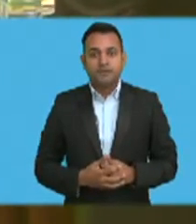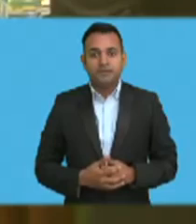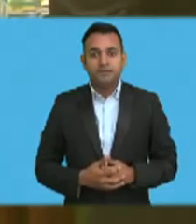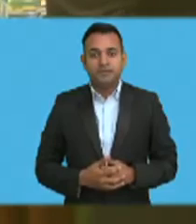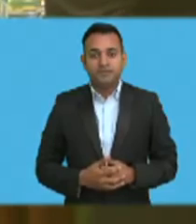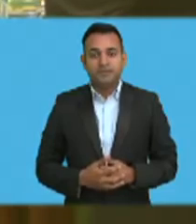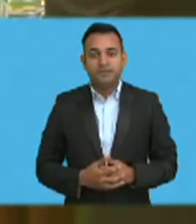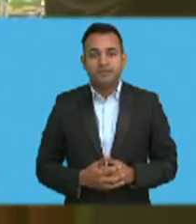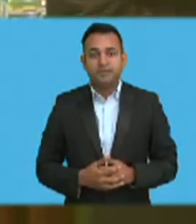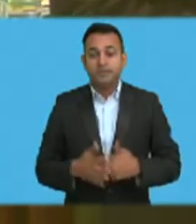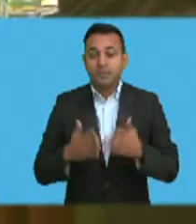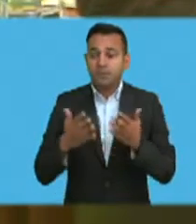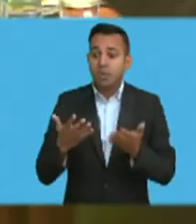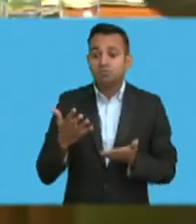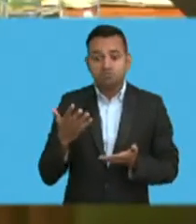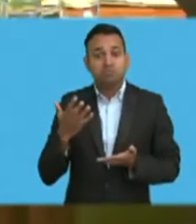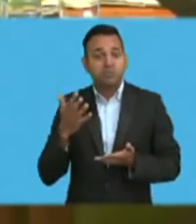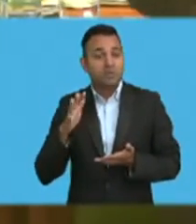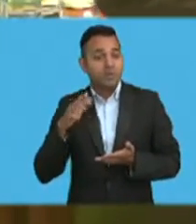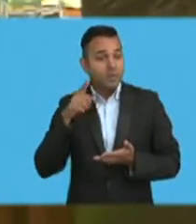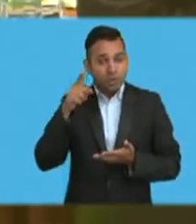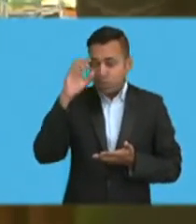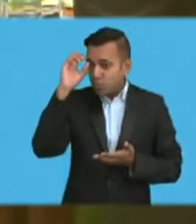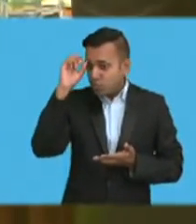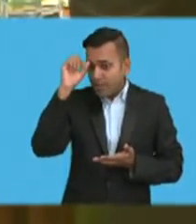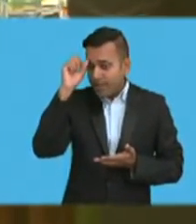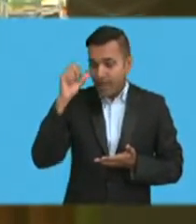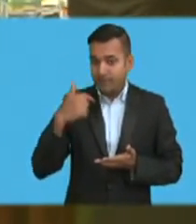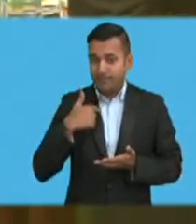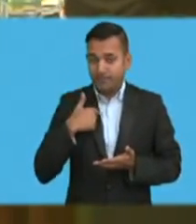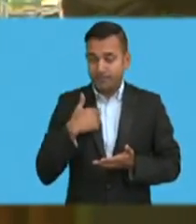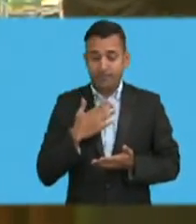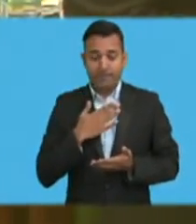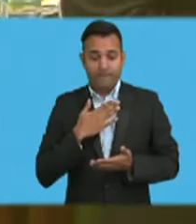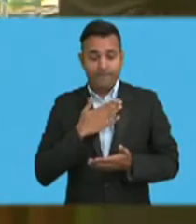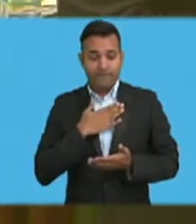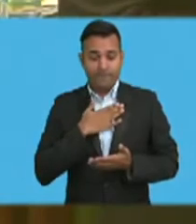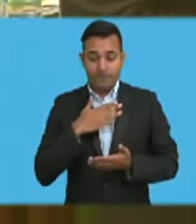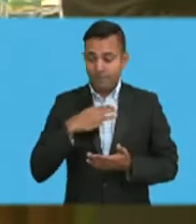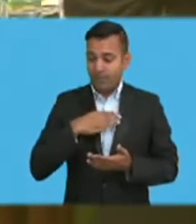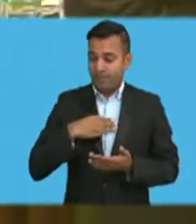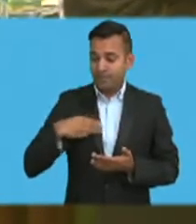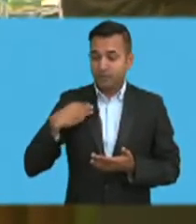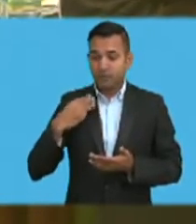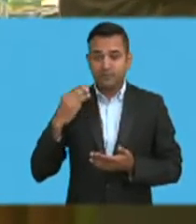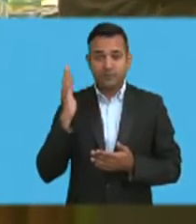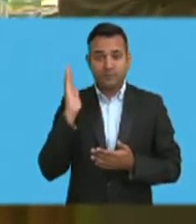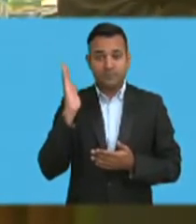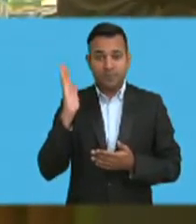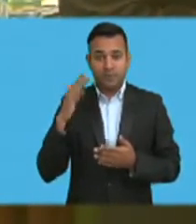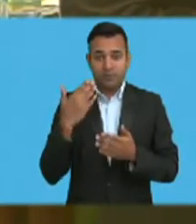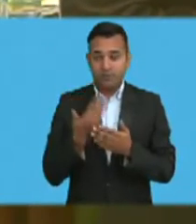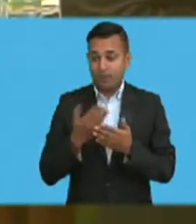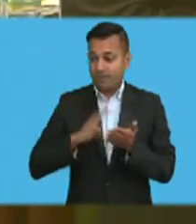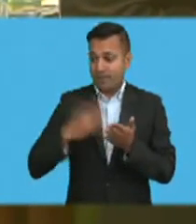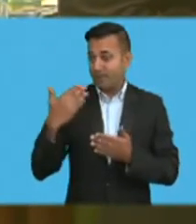as you may have recalled from my ministerial statement on Monday, that this is the first time government